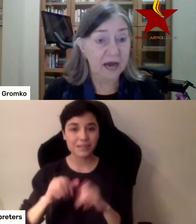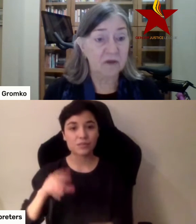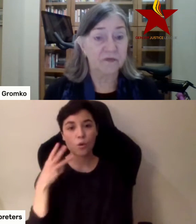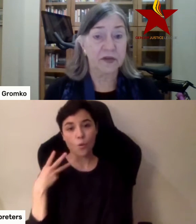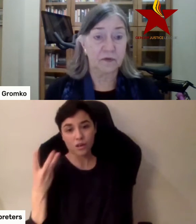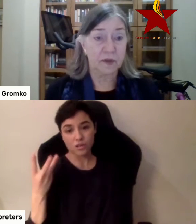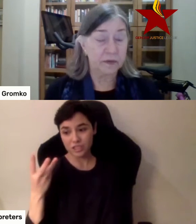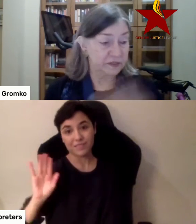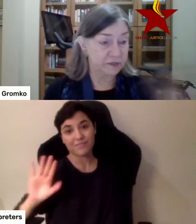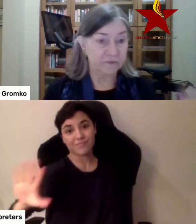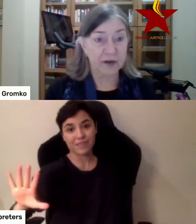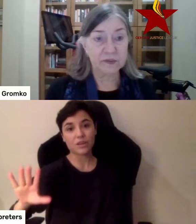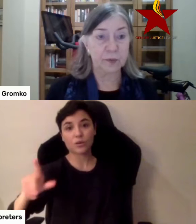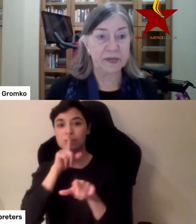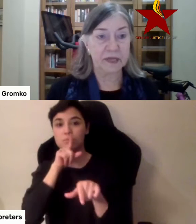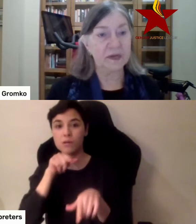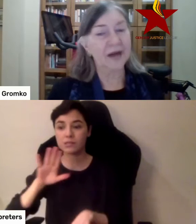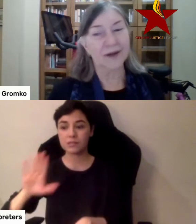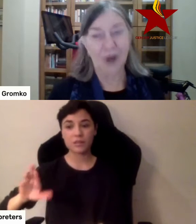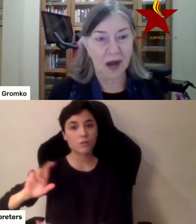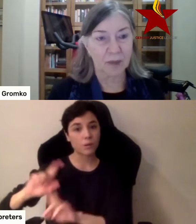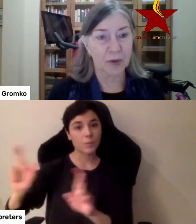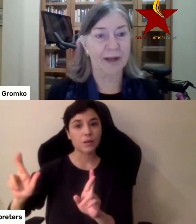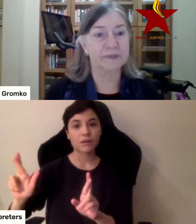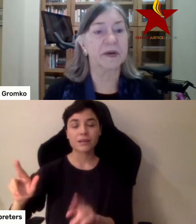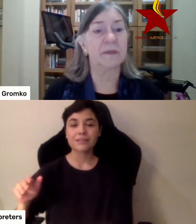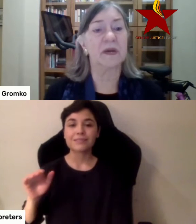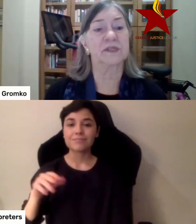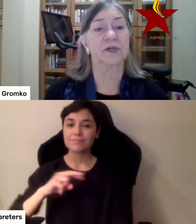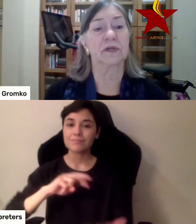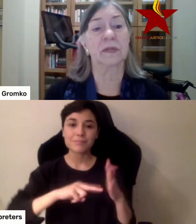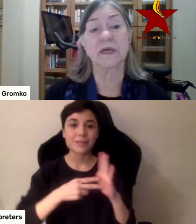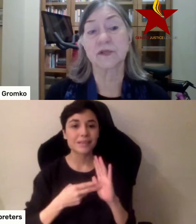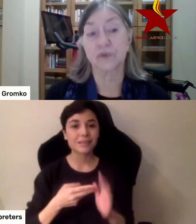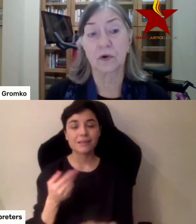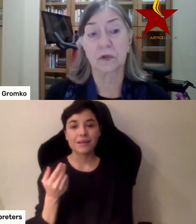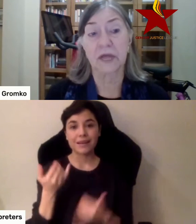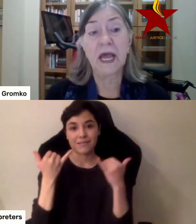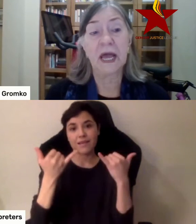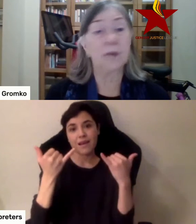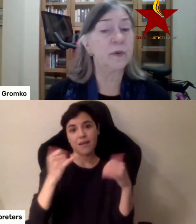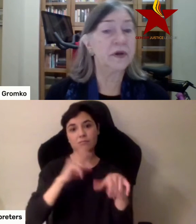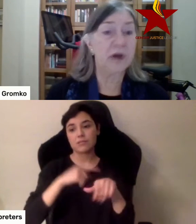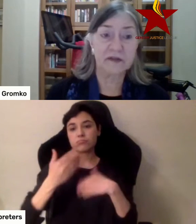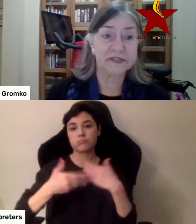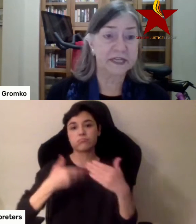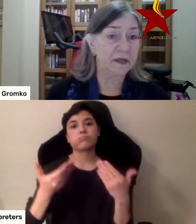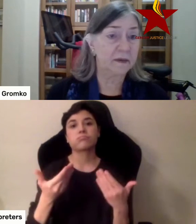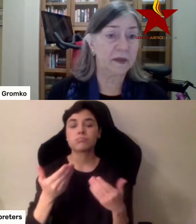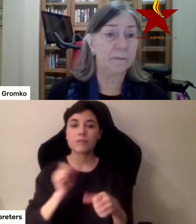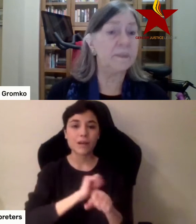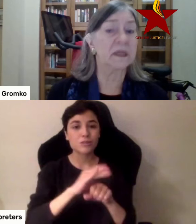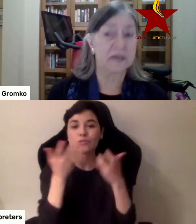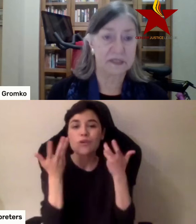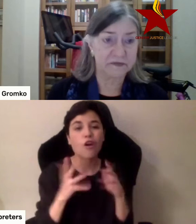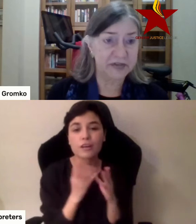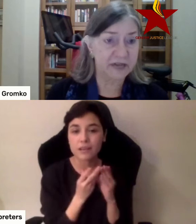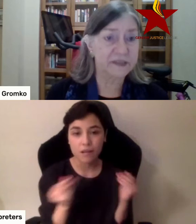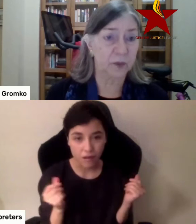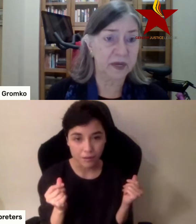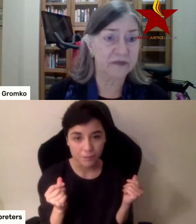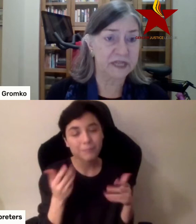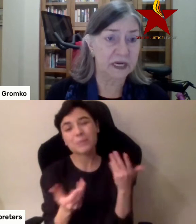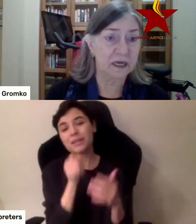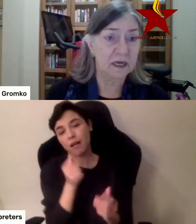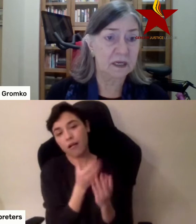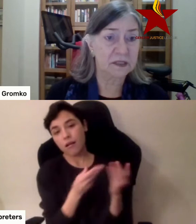already have, the virus would be not gone perhaps, but I mean, it would certainly be controlled, and we would not have seen the millions of